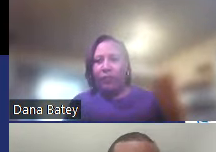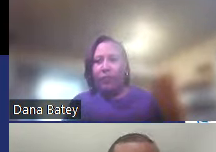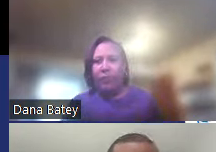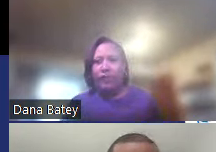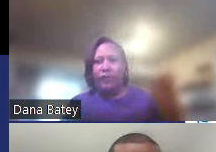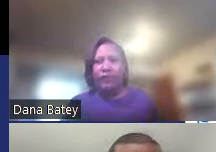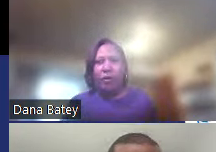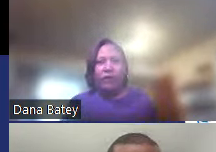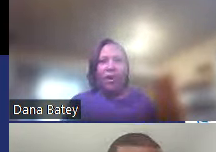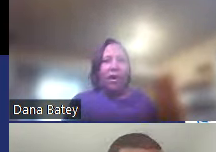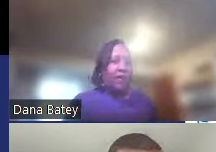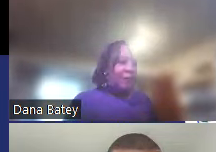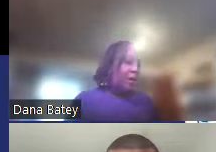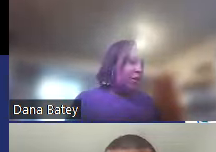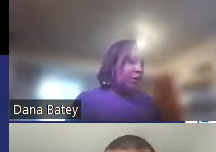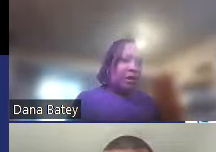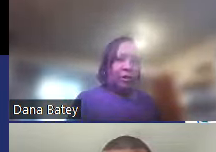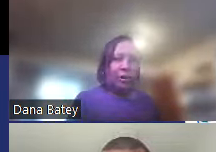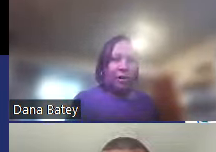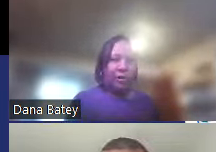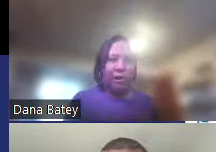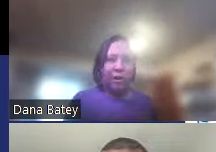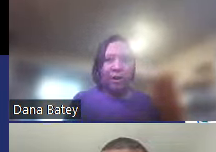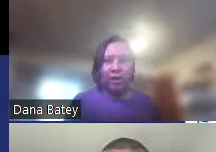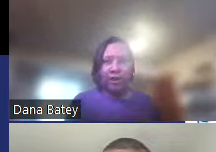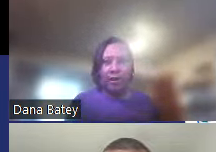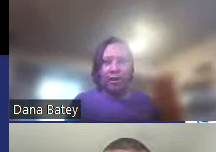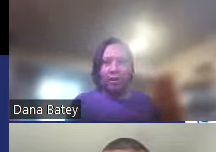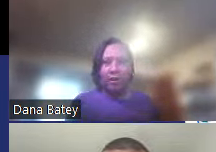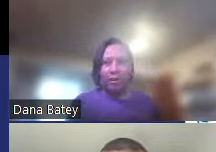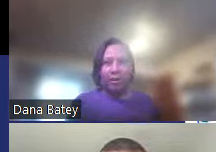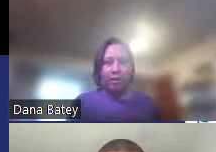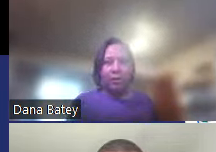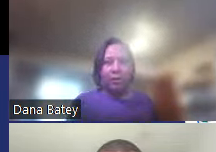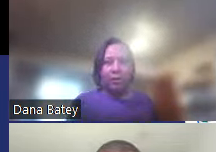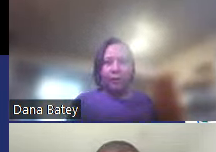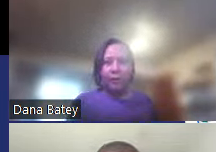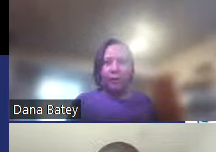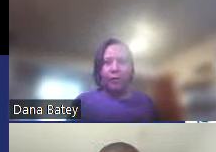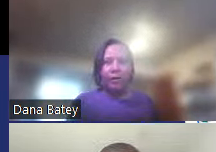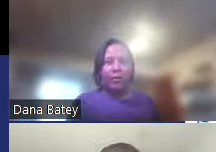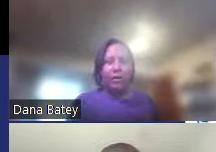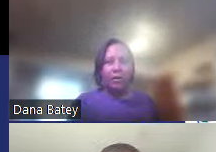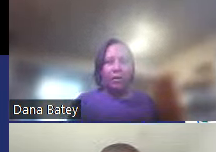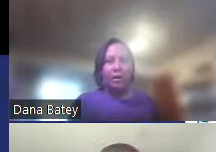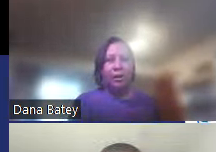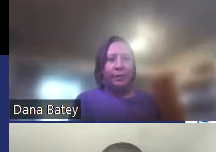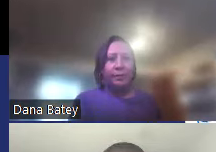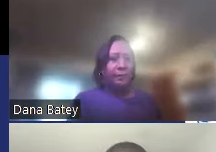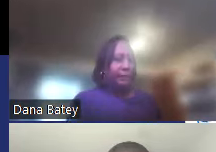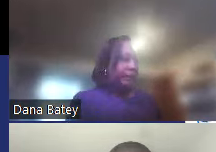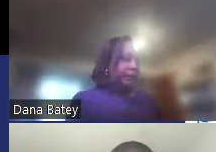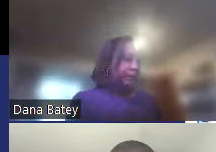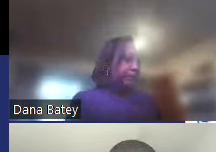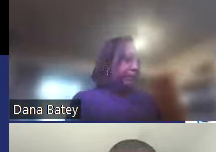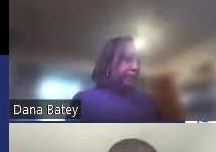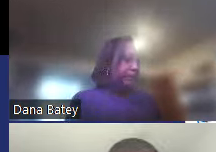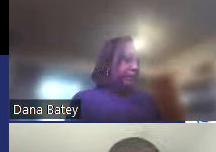broadcast. 45 minutes, but I know we started late. Okay. And